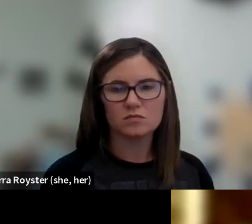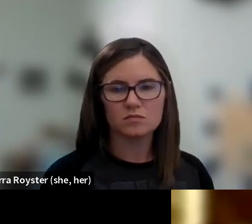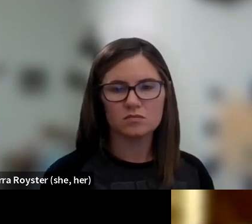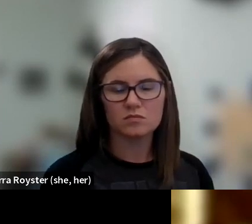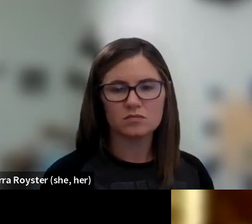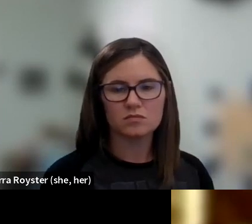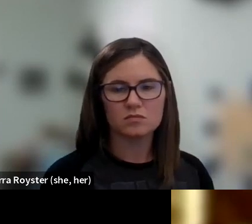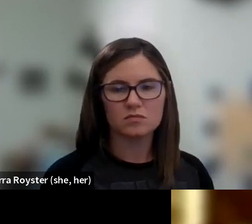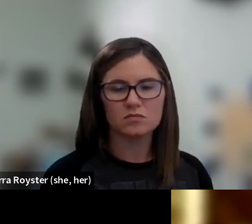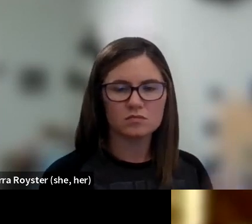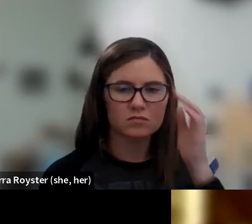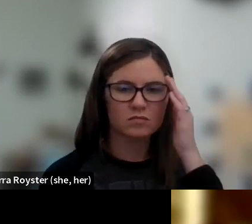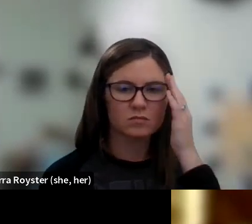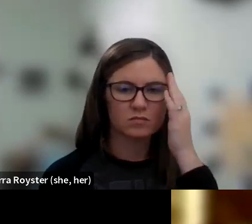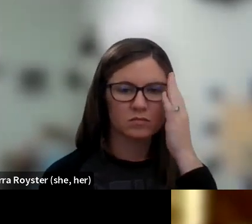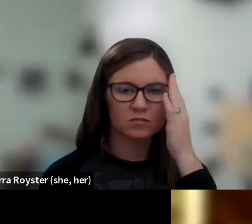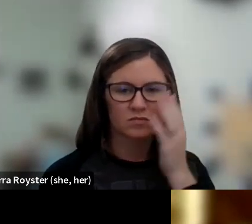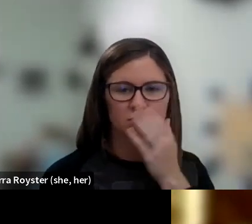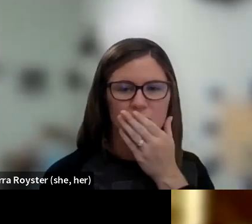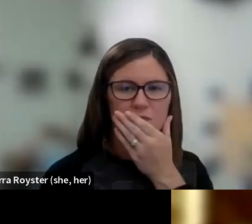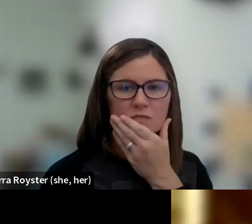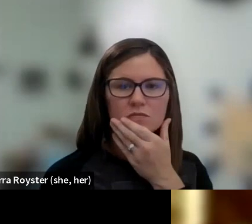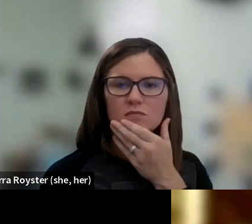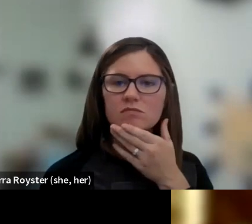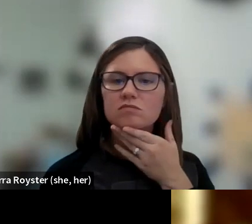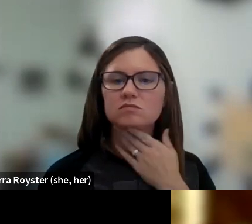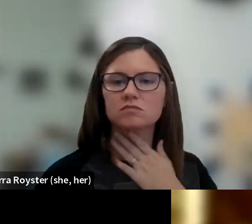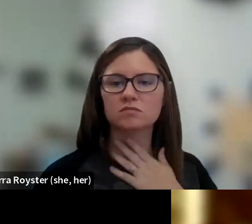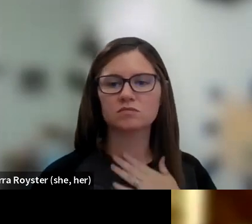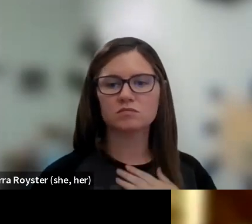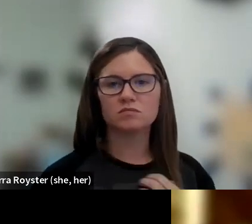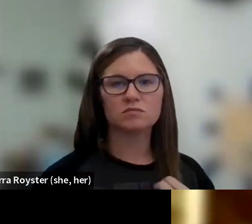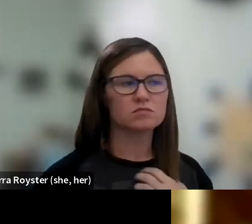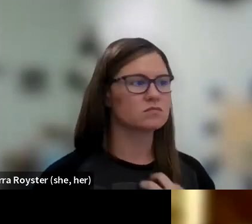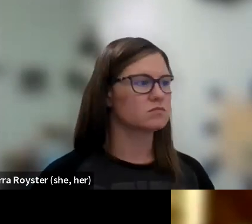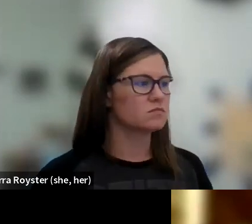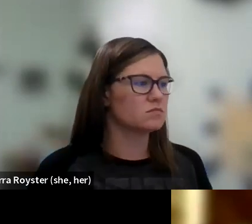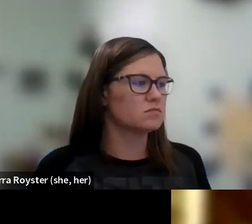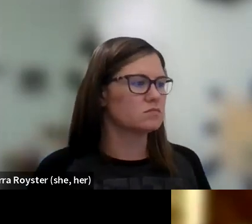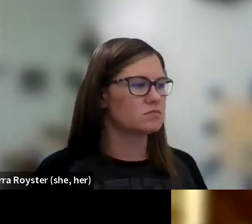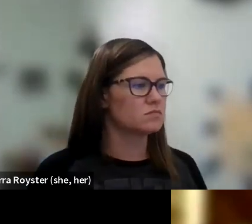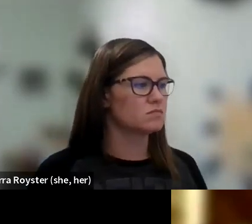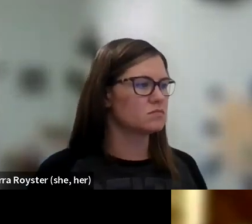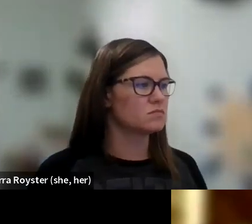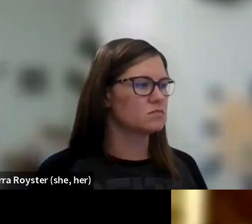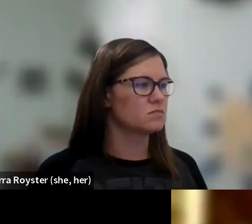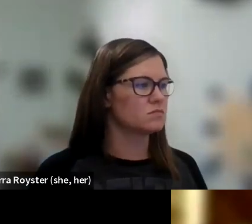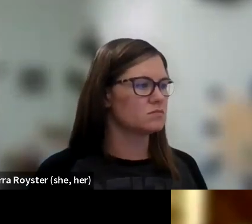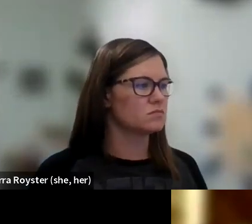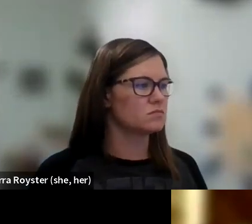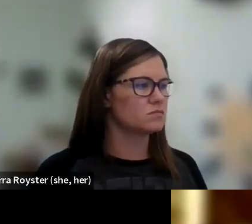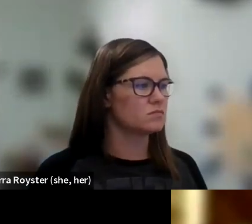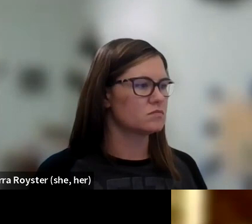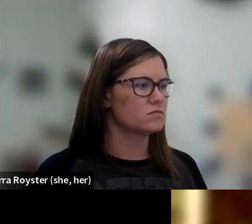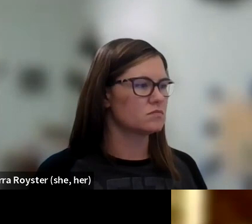to. Or like, I want to choose classes that like pique my interest. And like